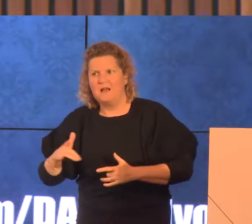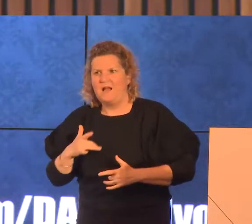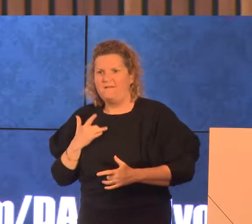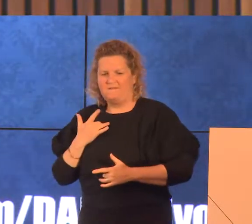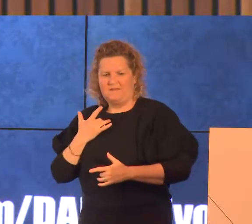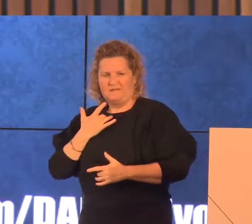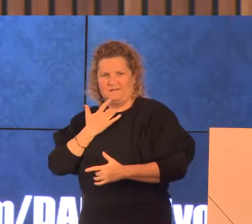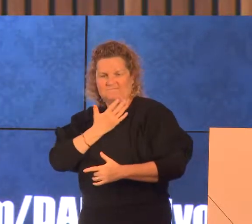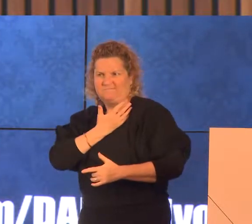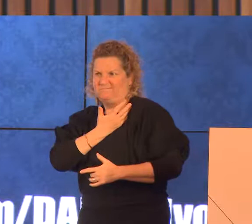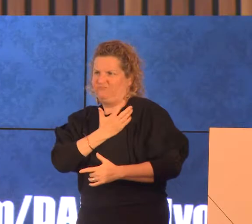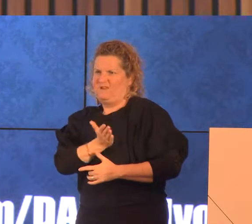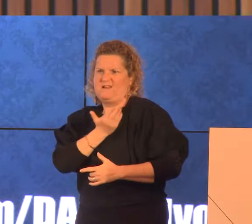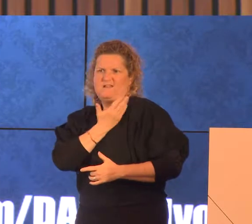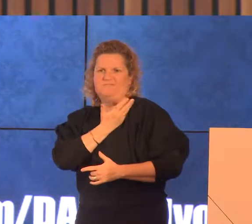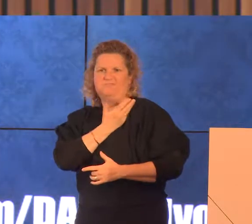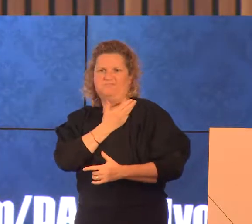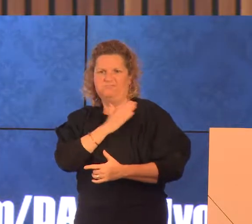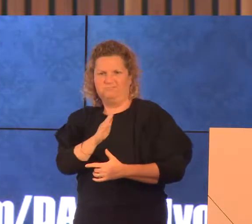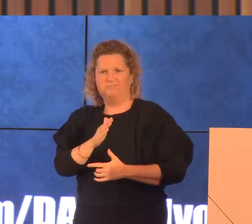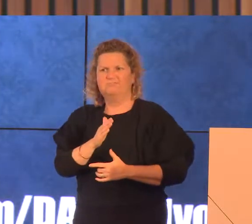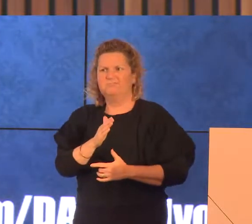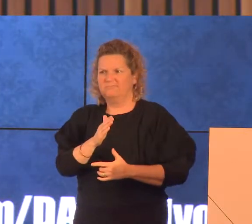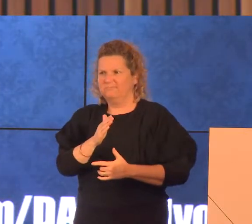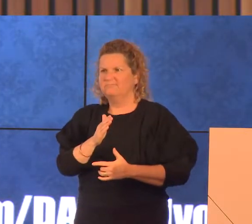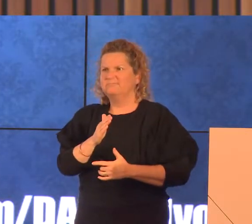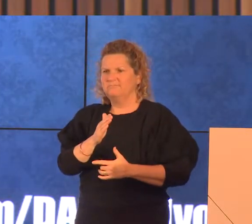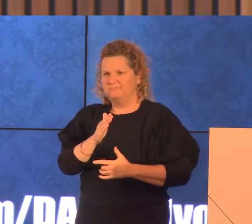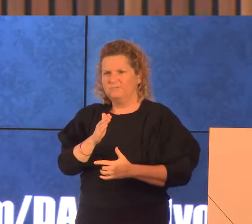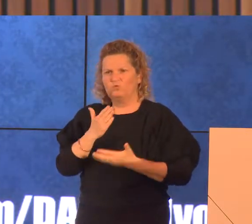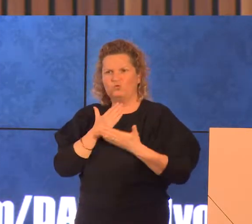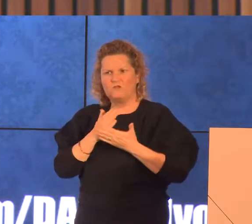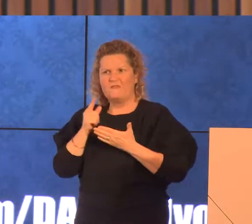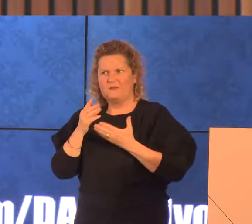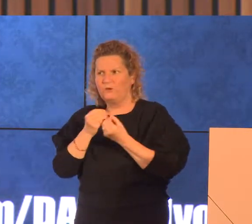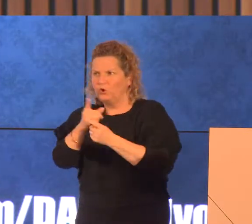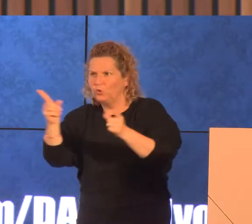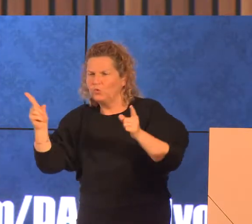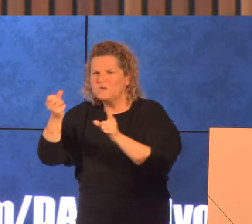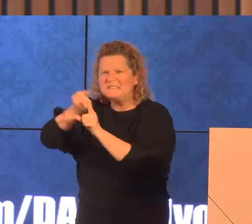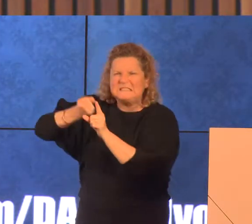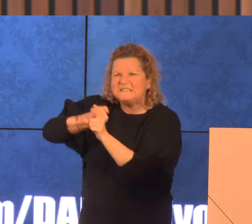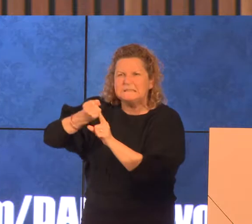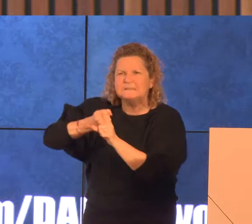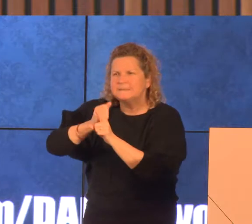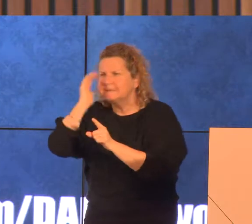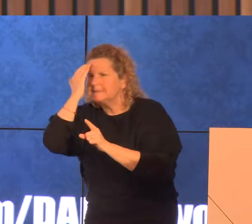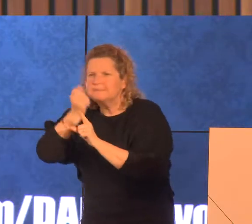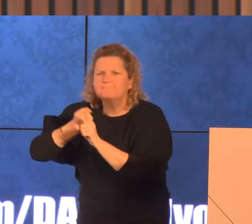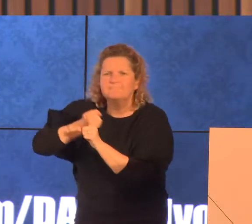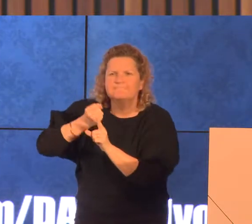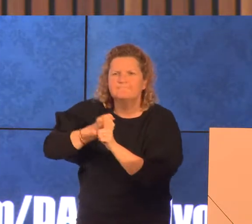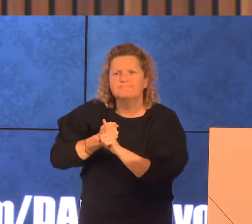room with such strong and fierce advocates as yourselves, and indeed share the room with other people